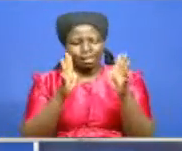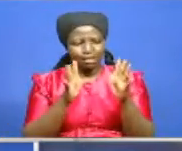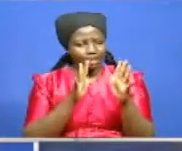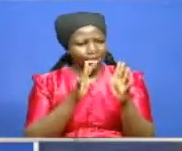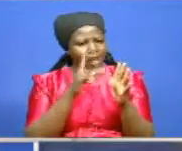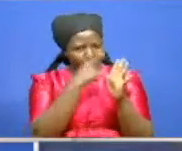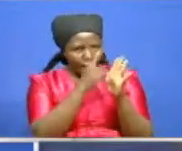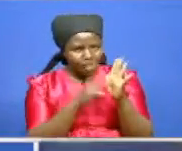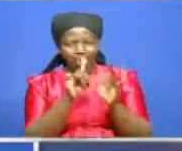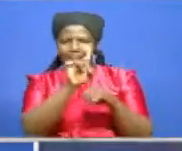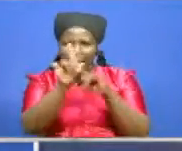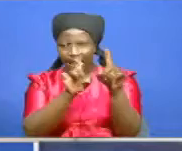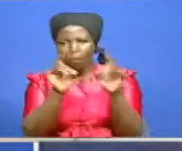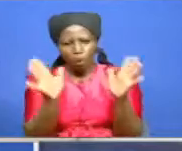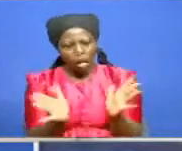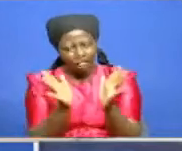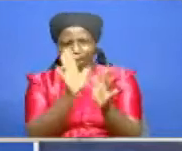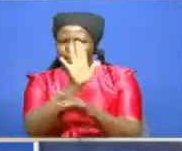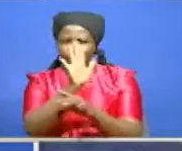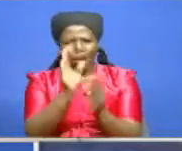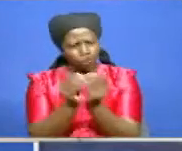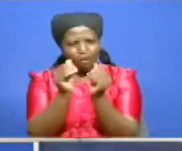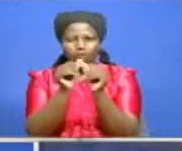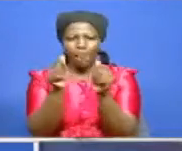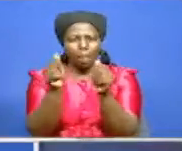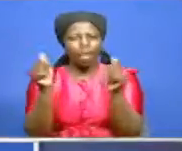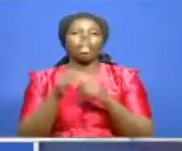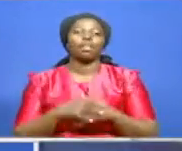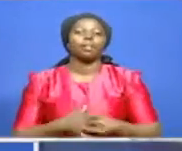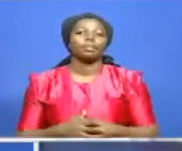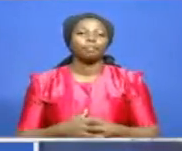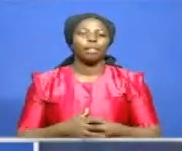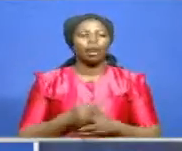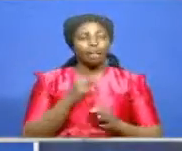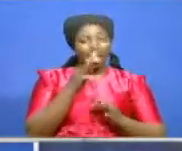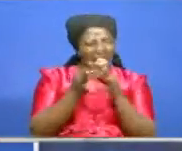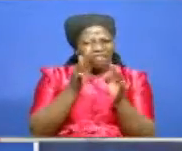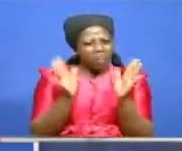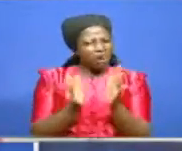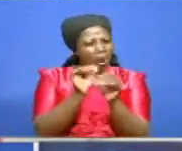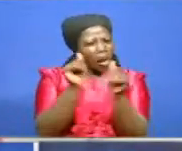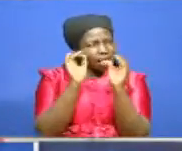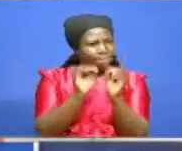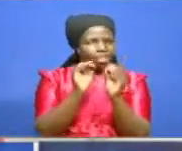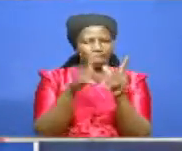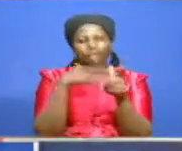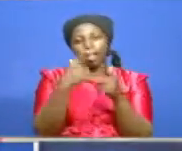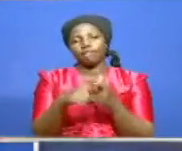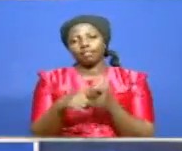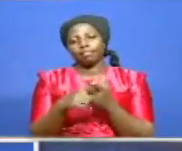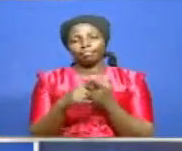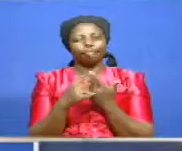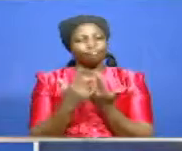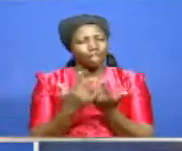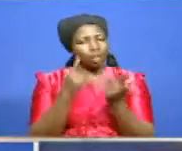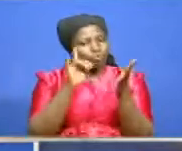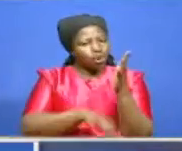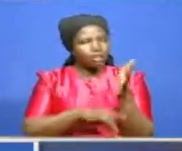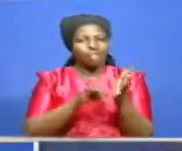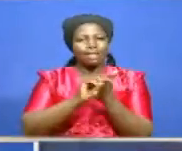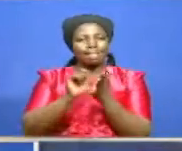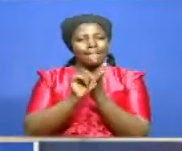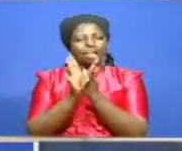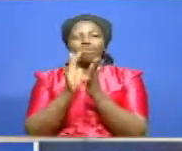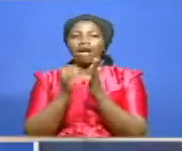watahini yatakuwa sawasawa. Na kasi, la sivyo, venye katibu amesema,